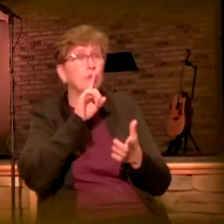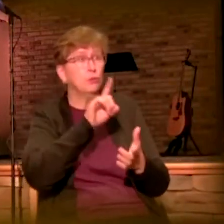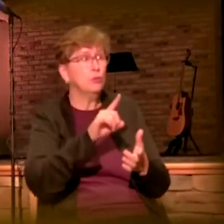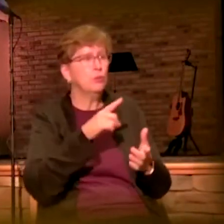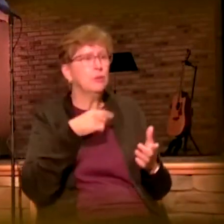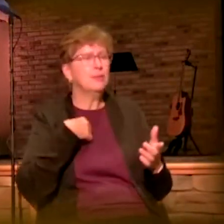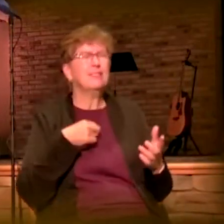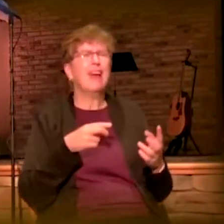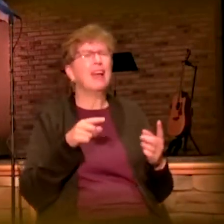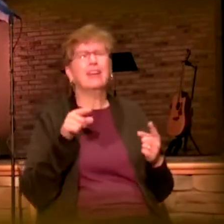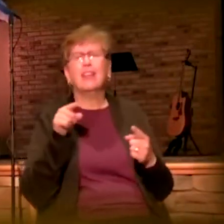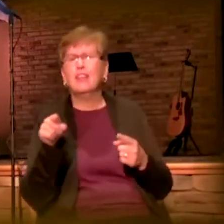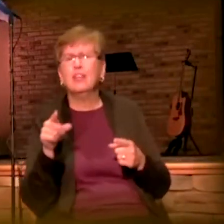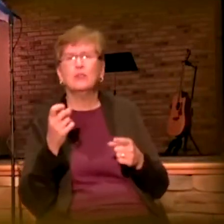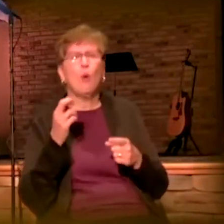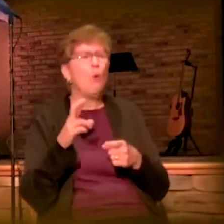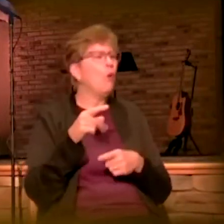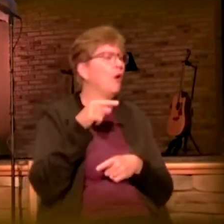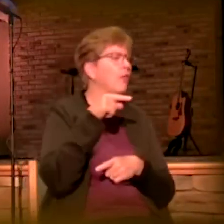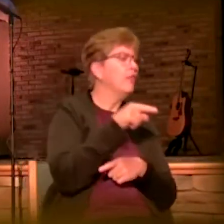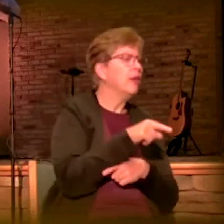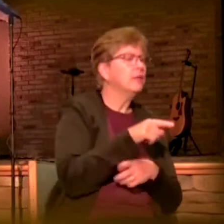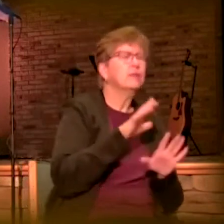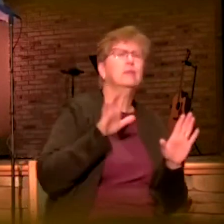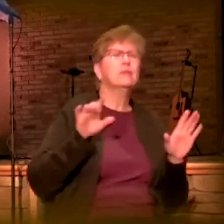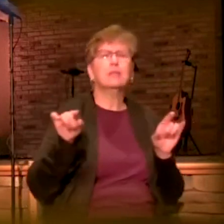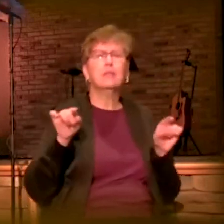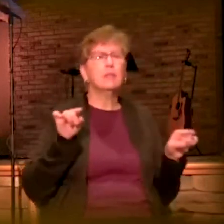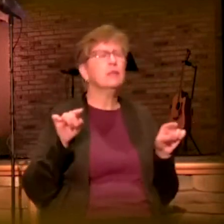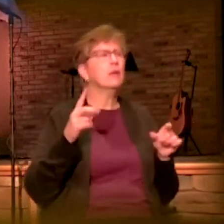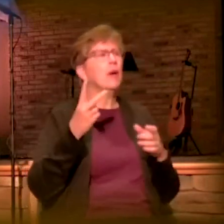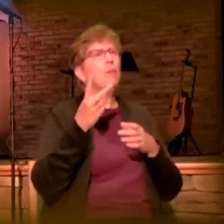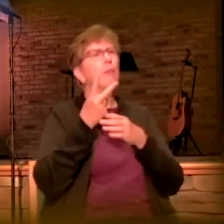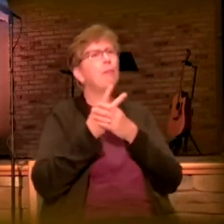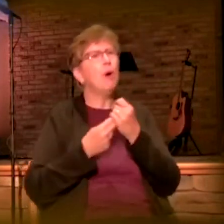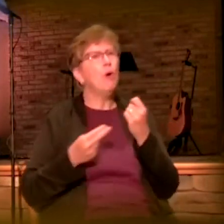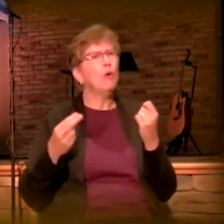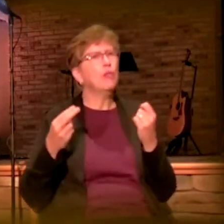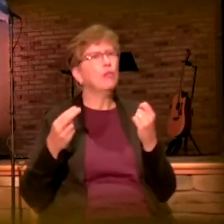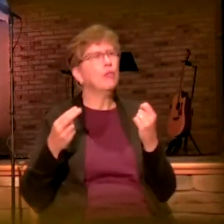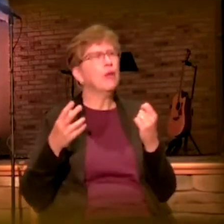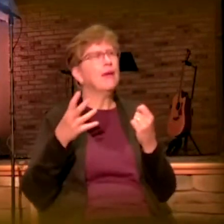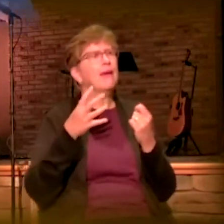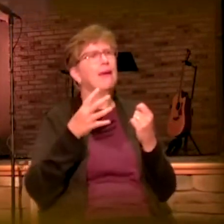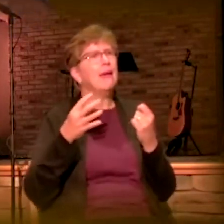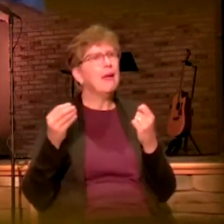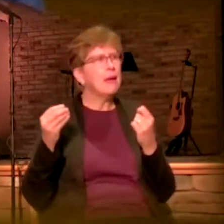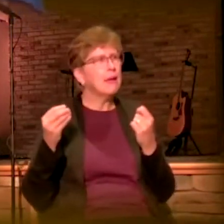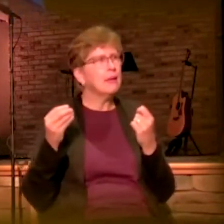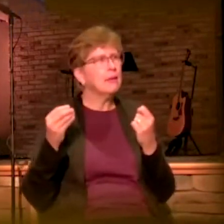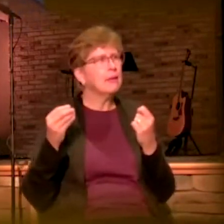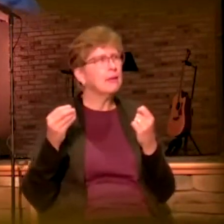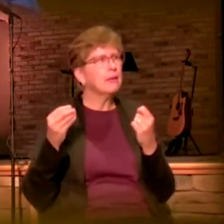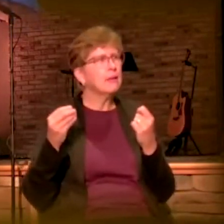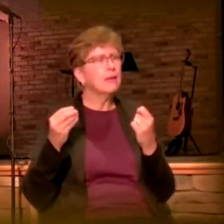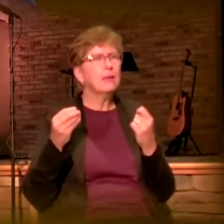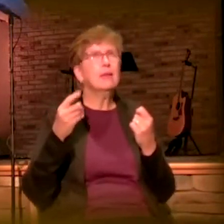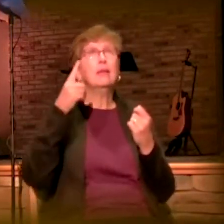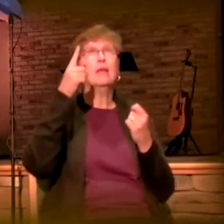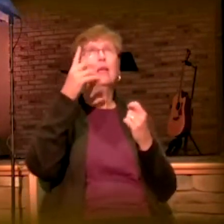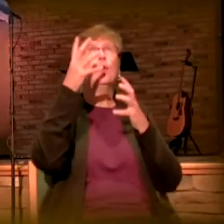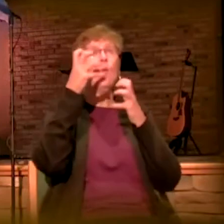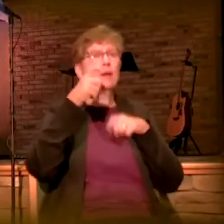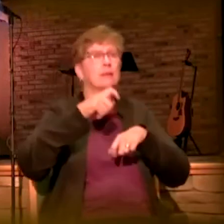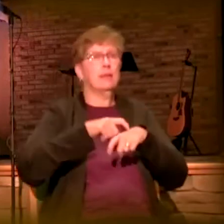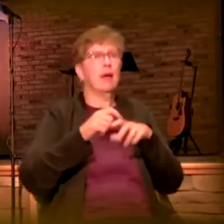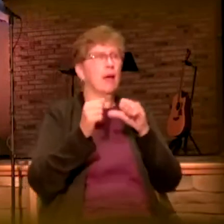either or, but it's a both and. He wants to spend